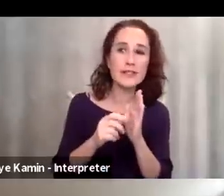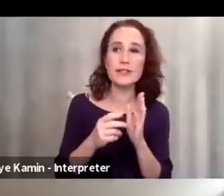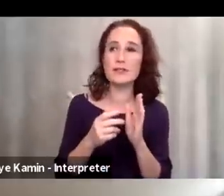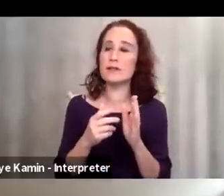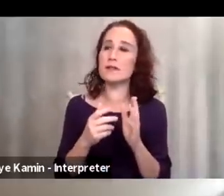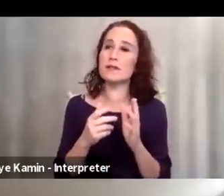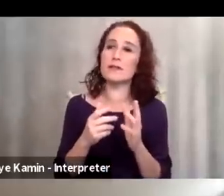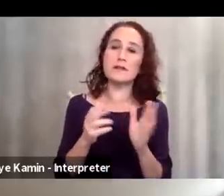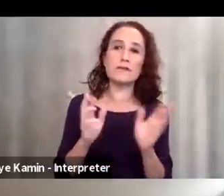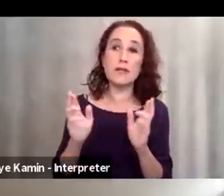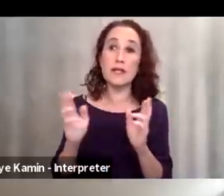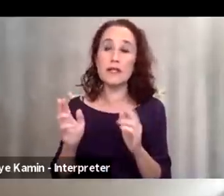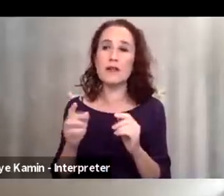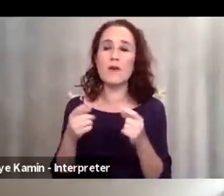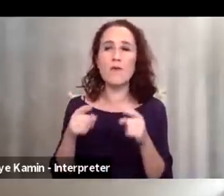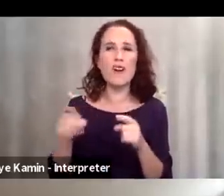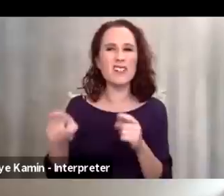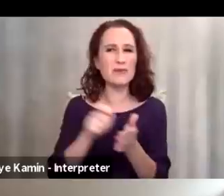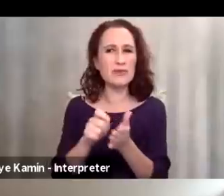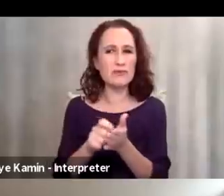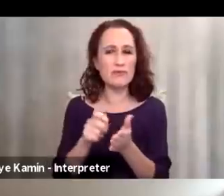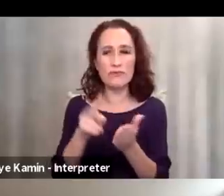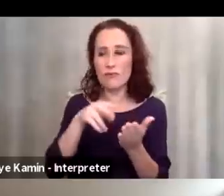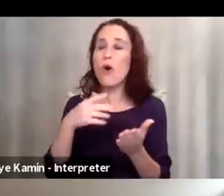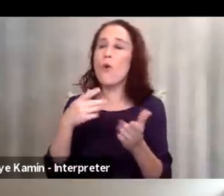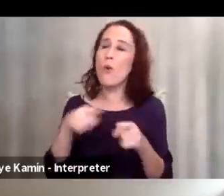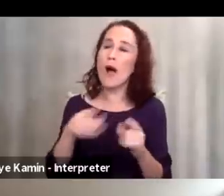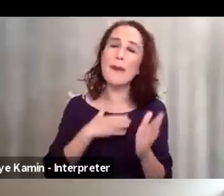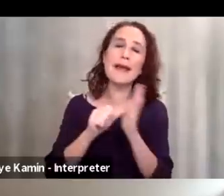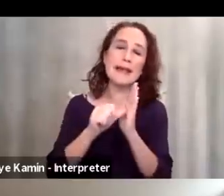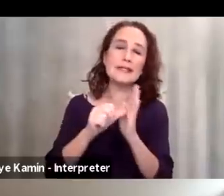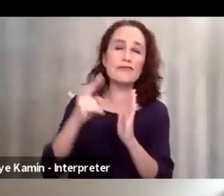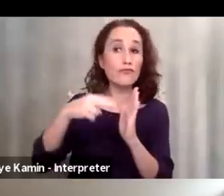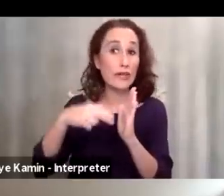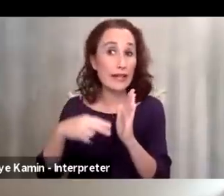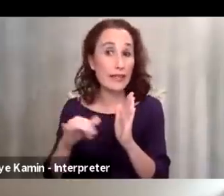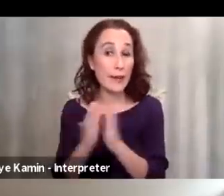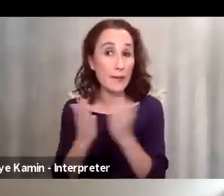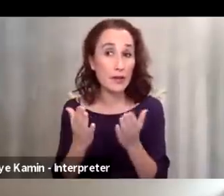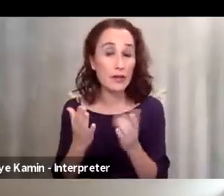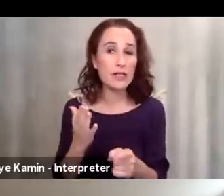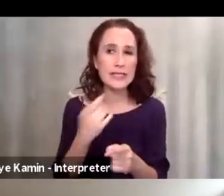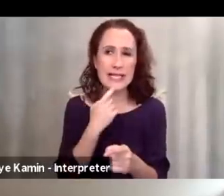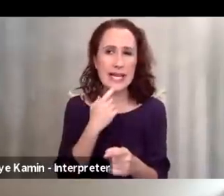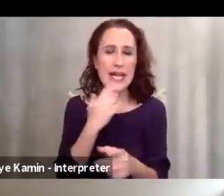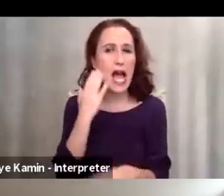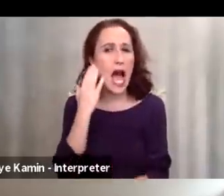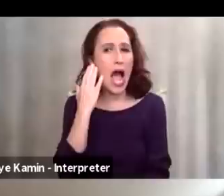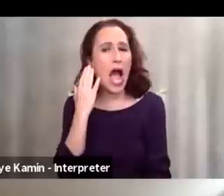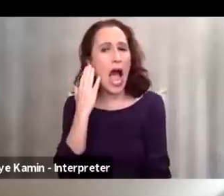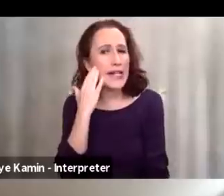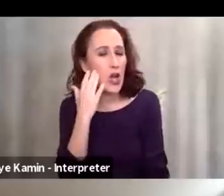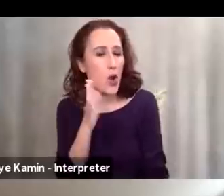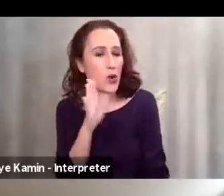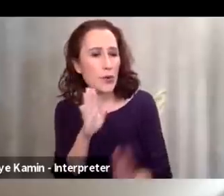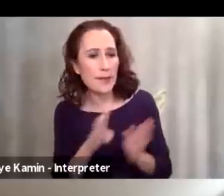then as she read it, she said to me, you know, even though I know you want to write an adult book, like this is what your